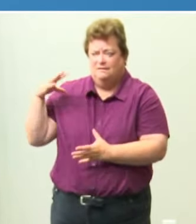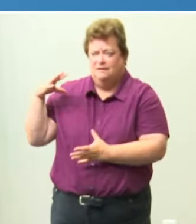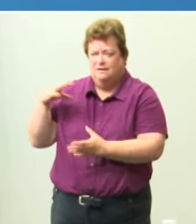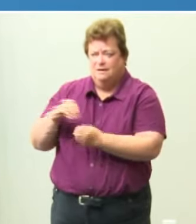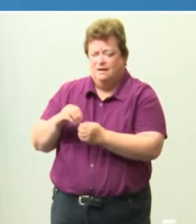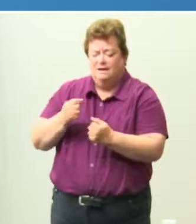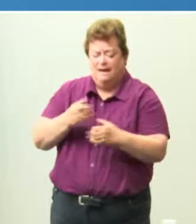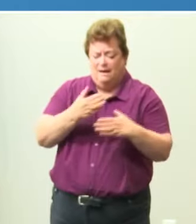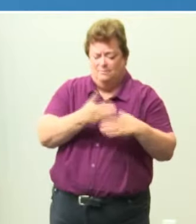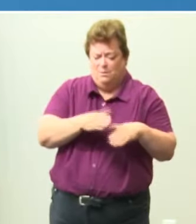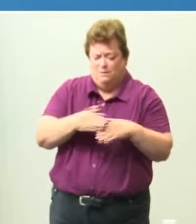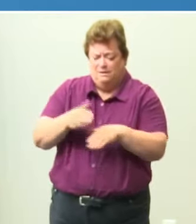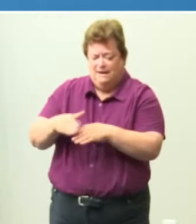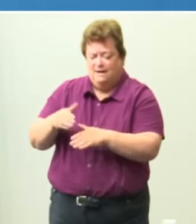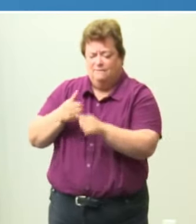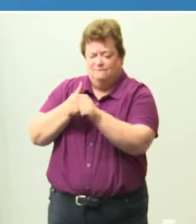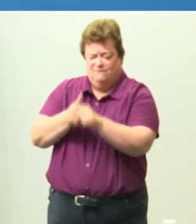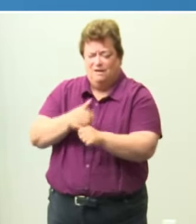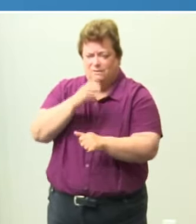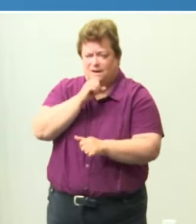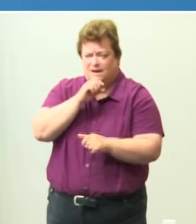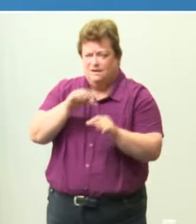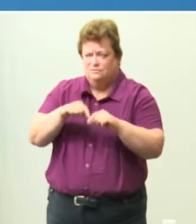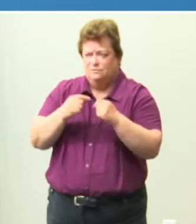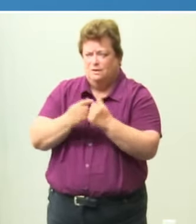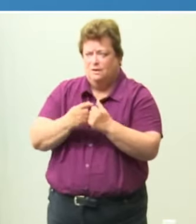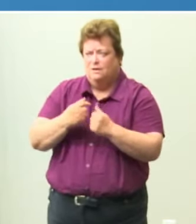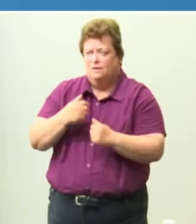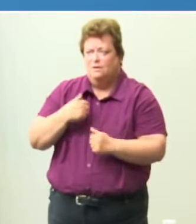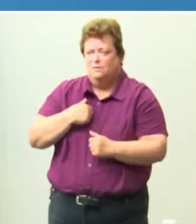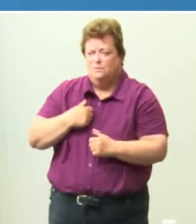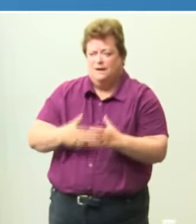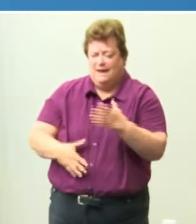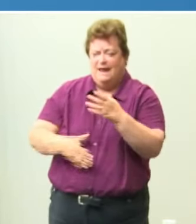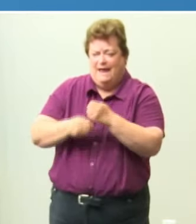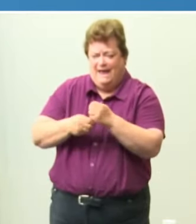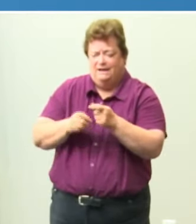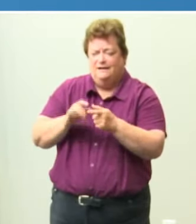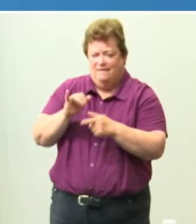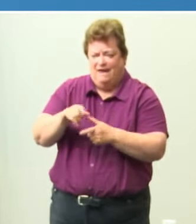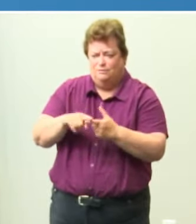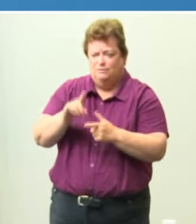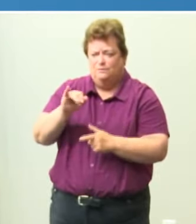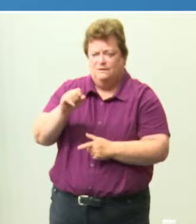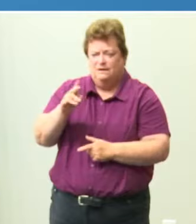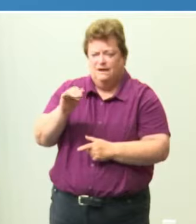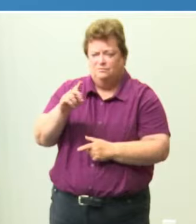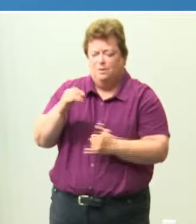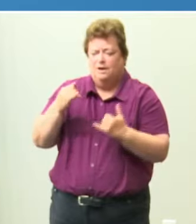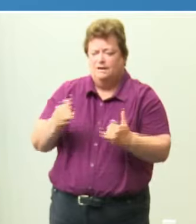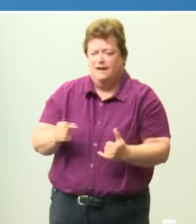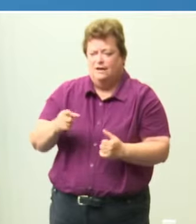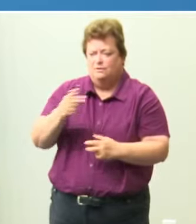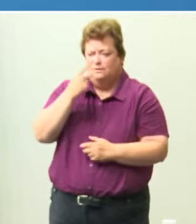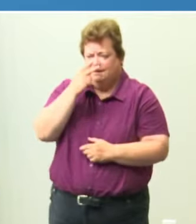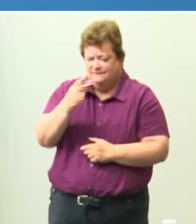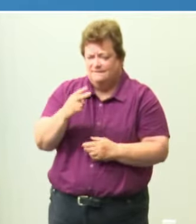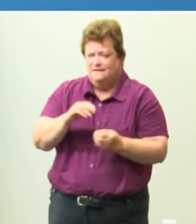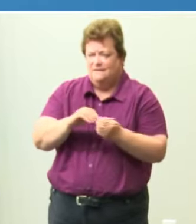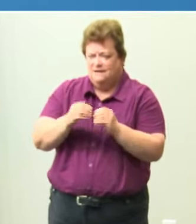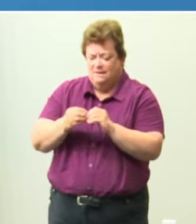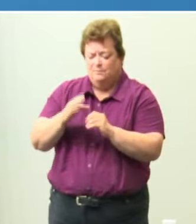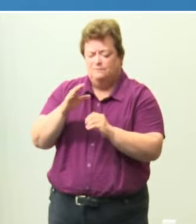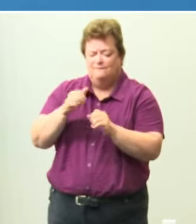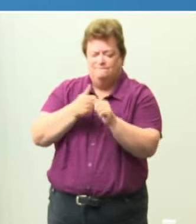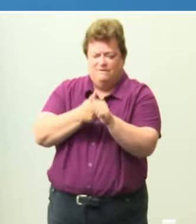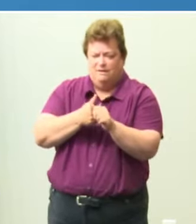broken down by age group. Today, we added an enhancement to the dashboard. Now you can see weekly cases by